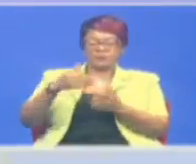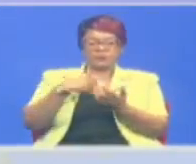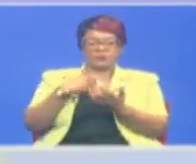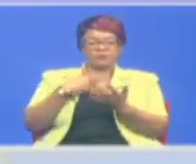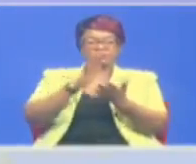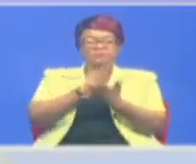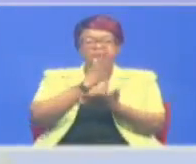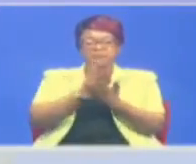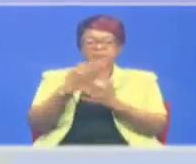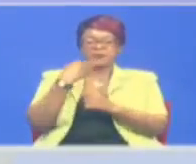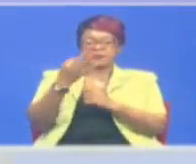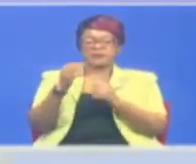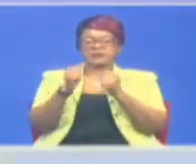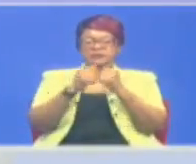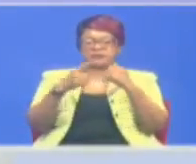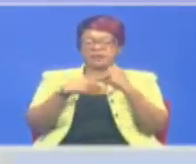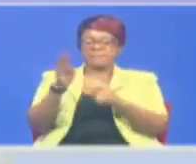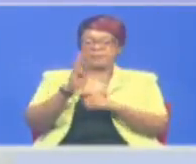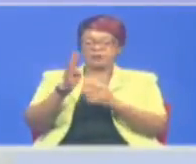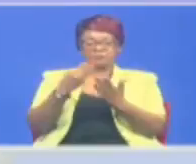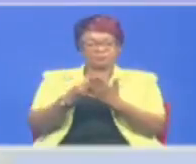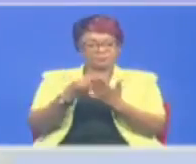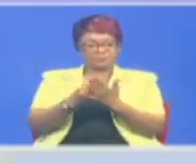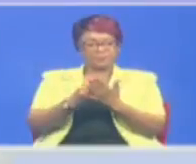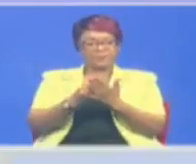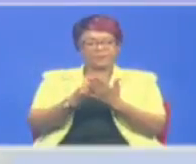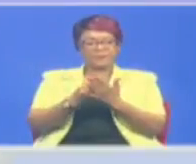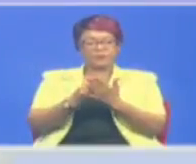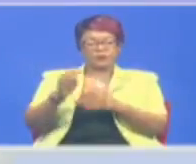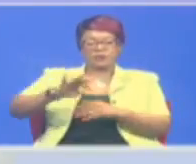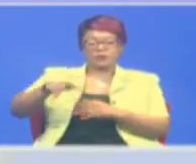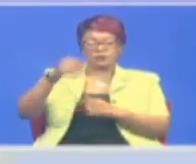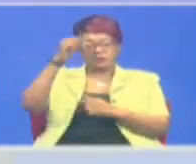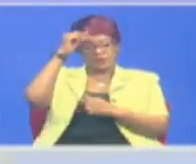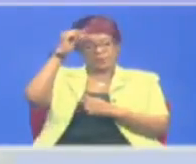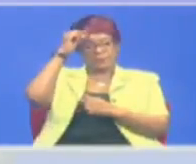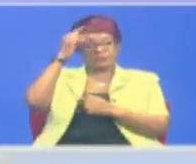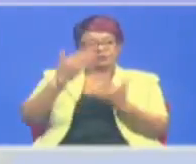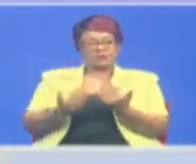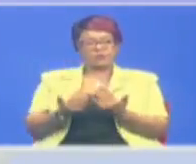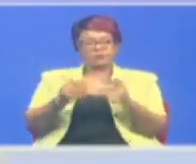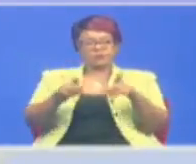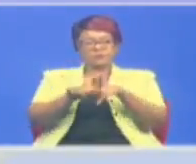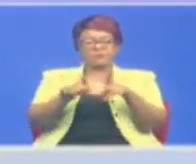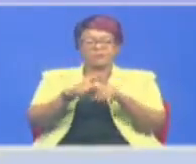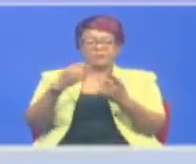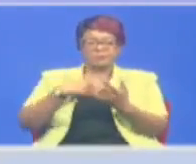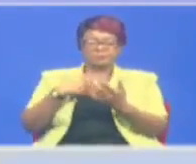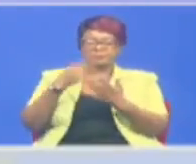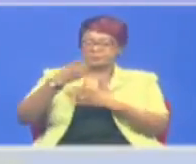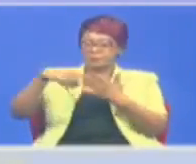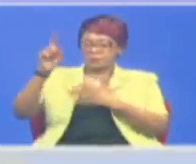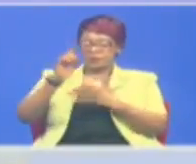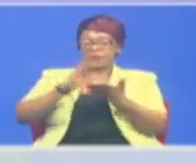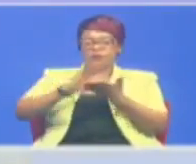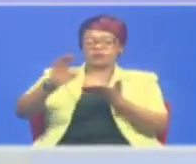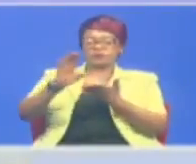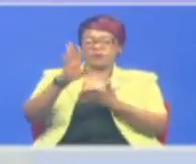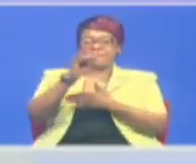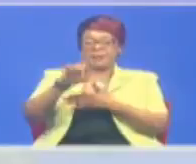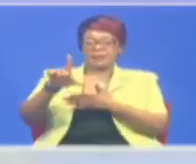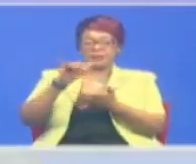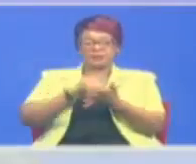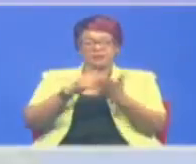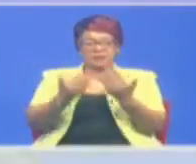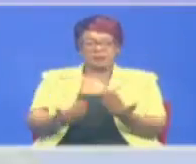316 billion shillings to the county government. The House has also passed the county revenue allocation bill that will now give